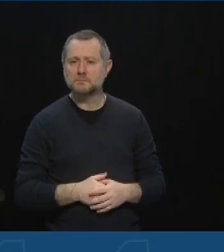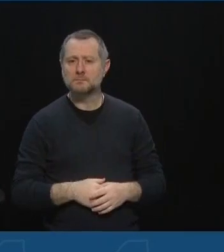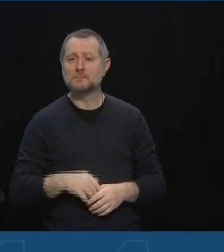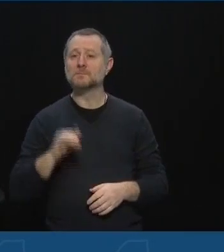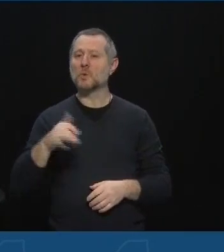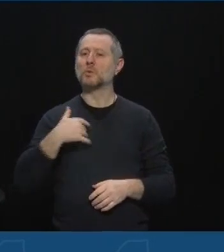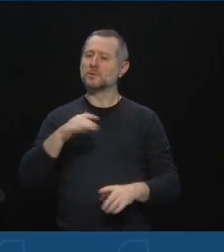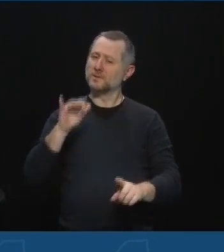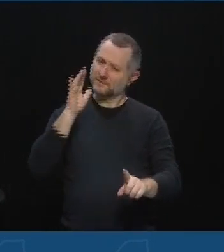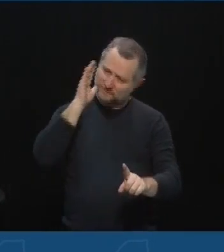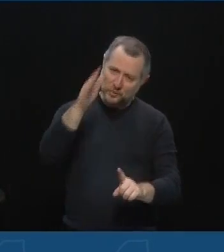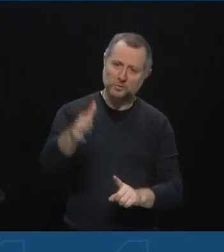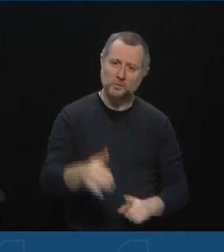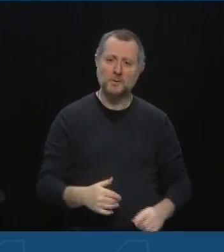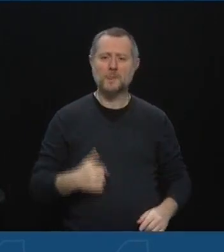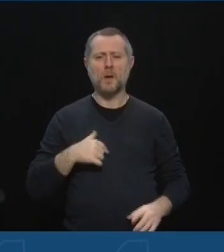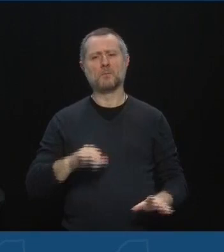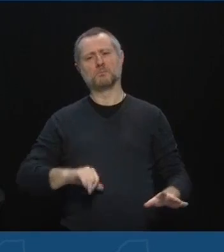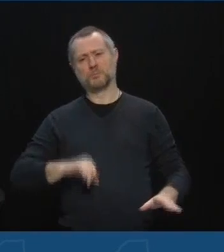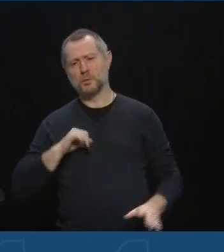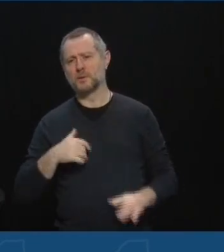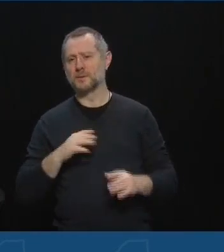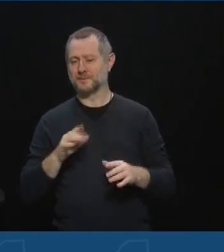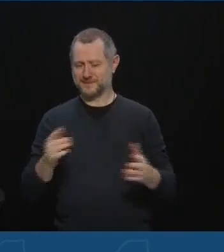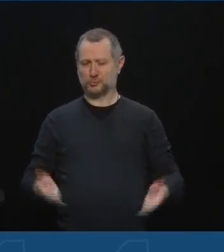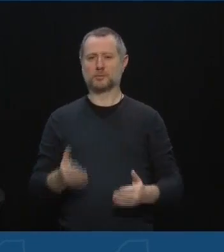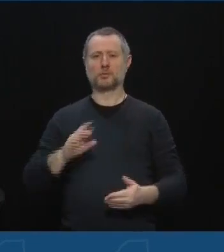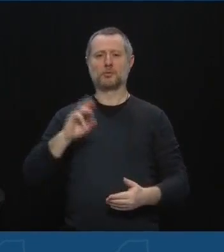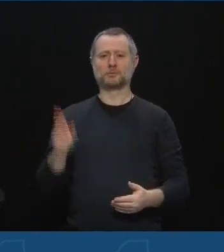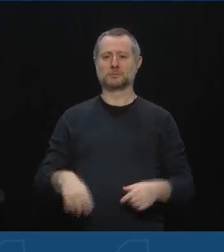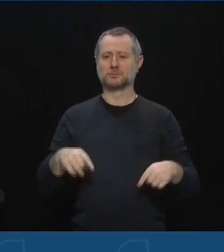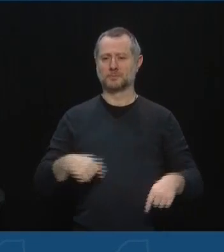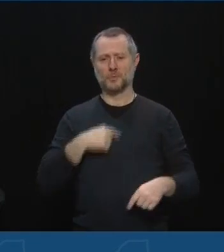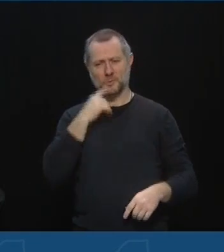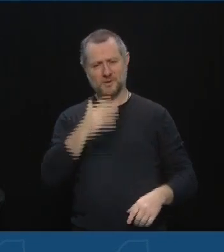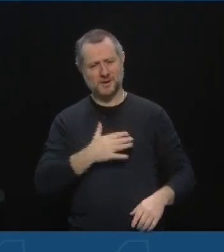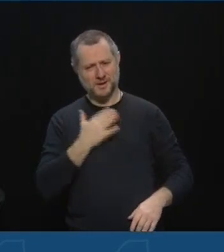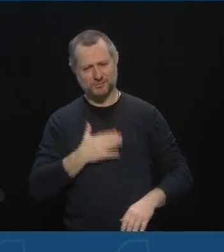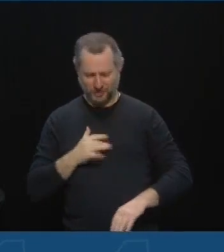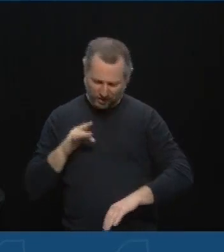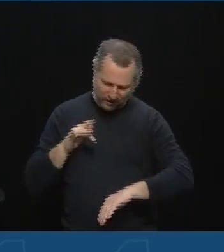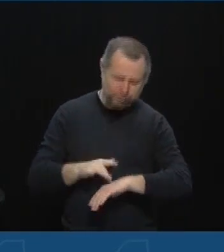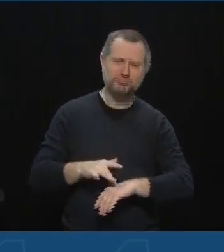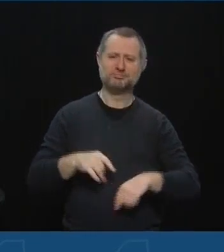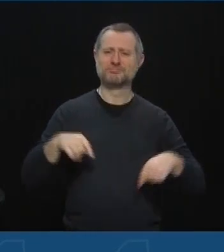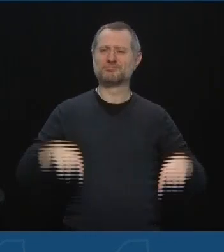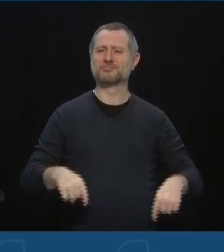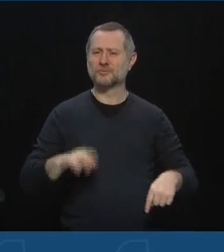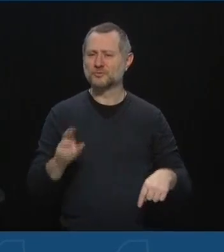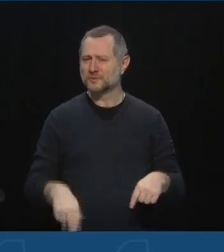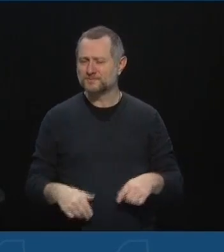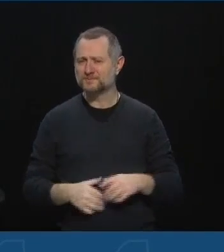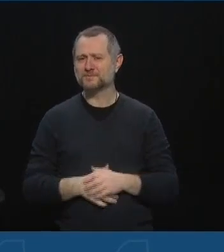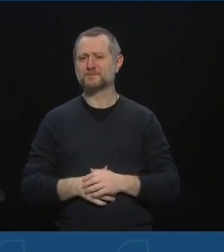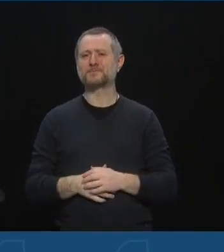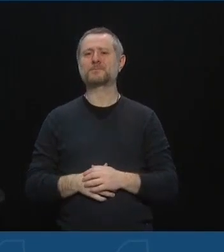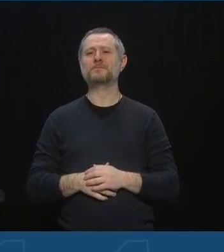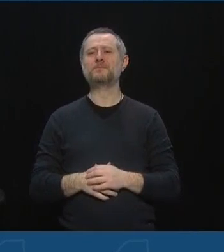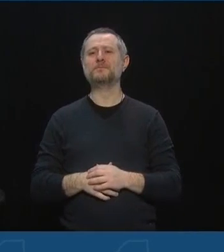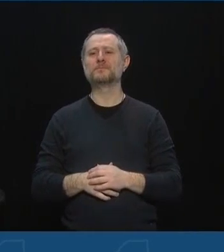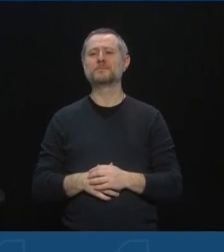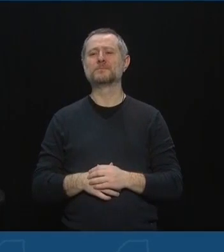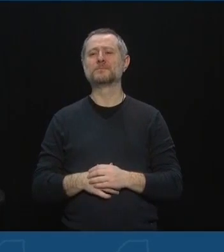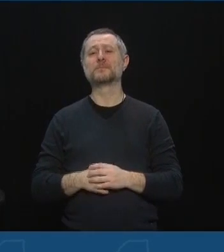I'm really proud to be back in Rochester and happy to come back here once again. But I also, you know, we did see some